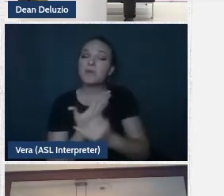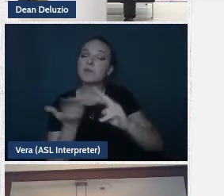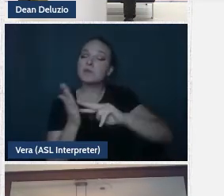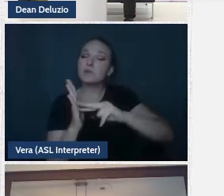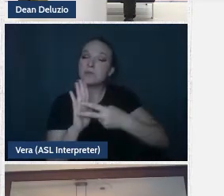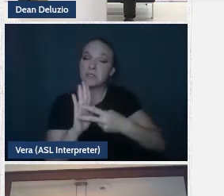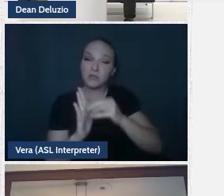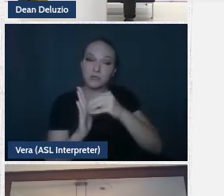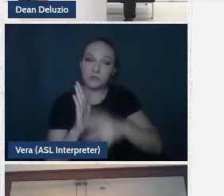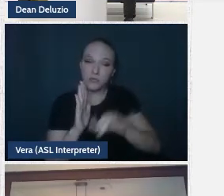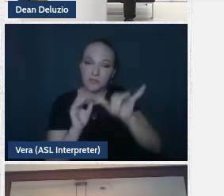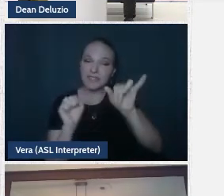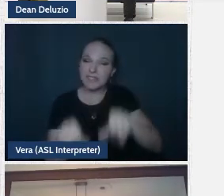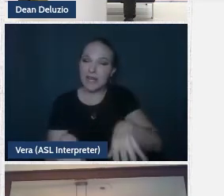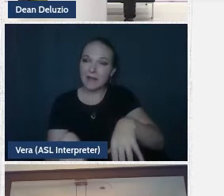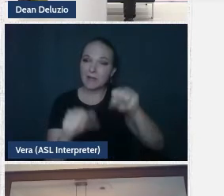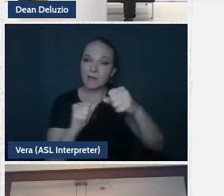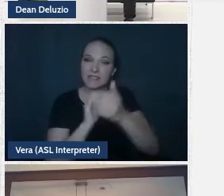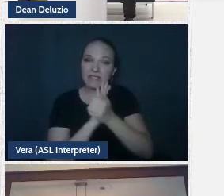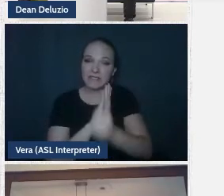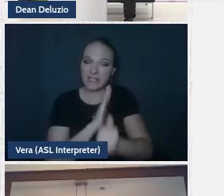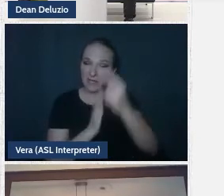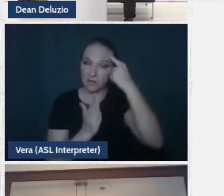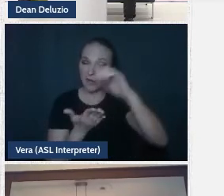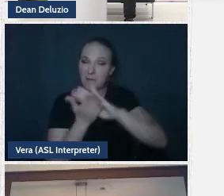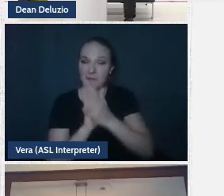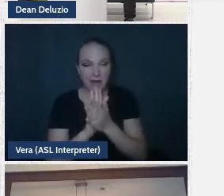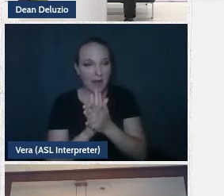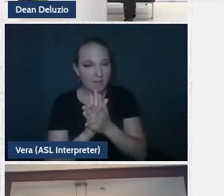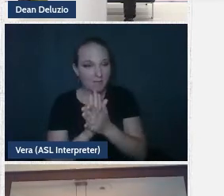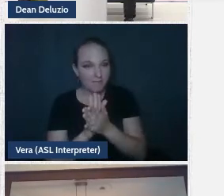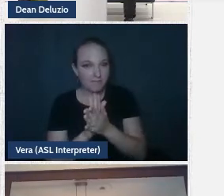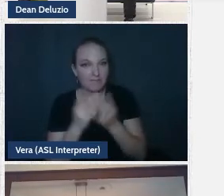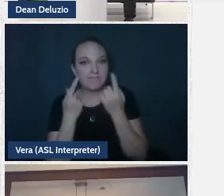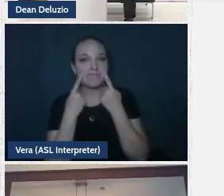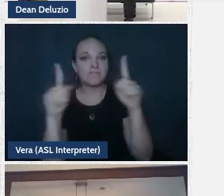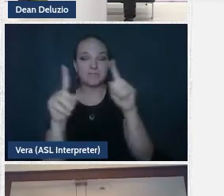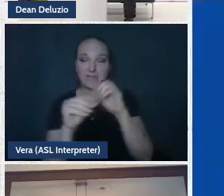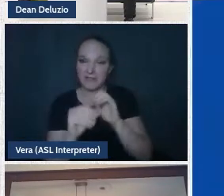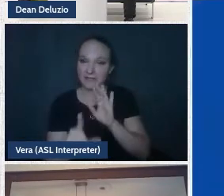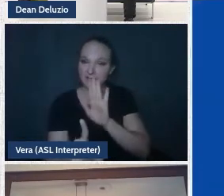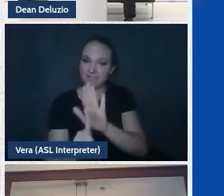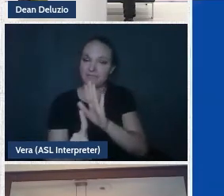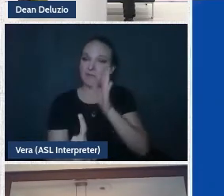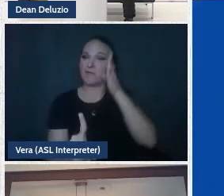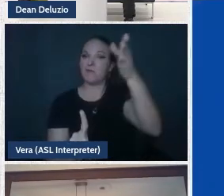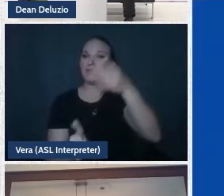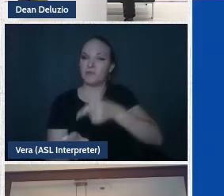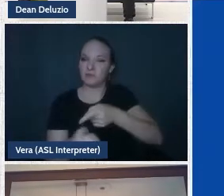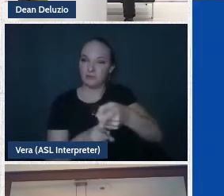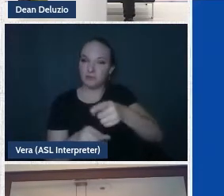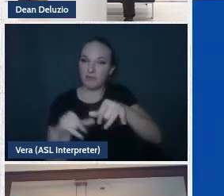and acquire the skills to succeed in a versatile engineering career. Yeah.